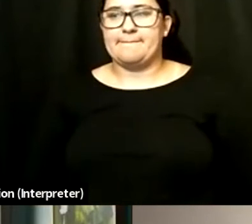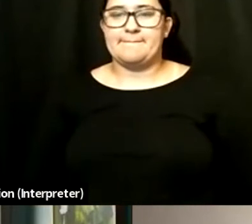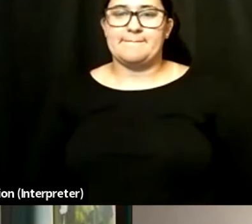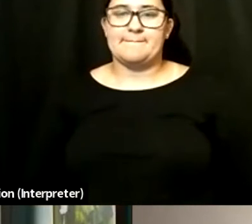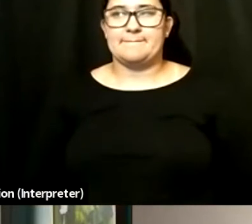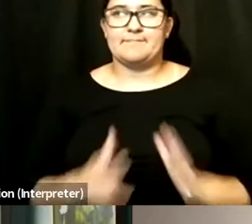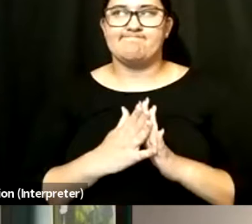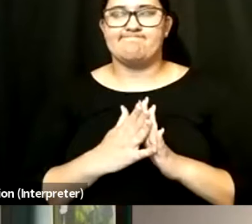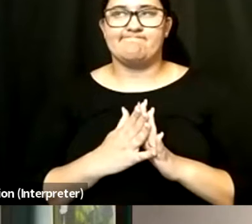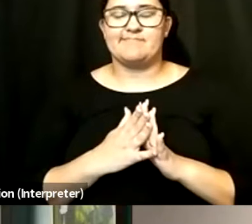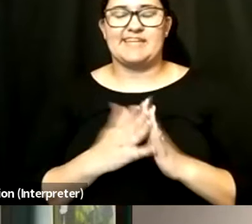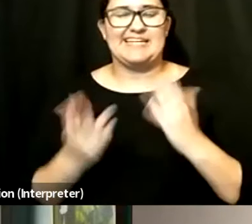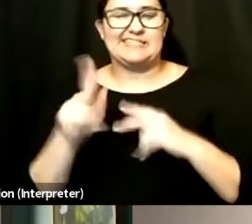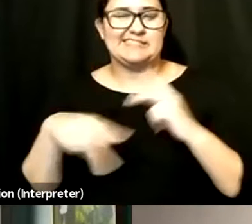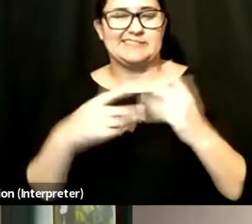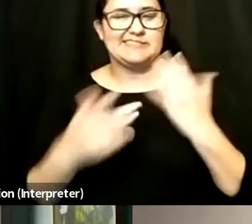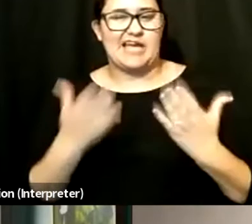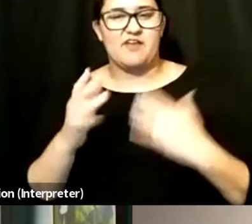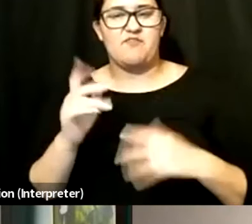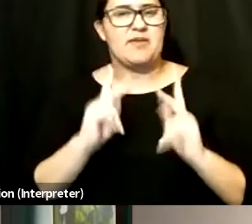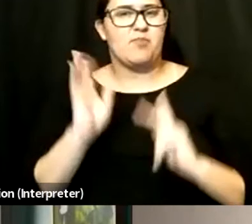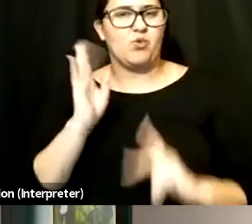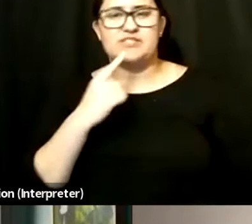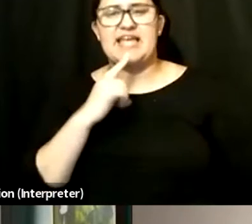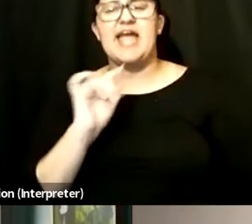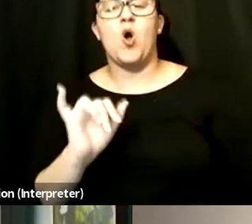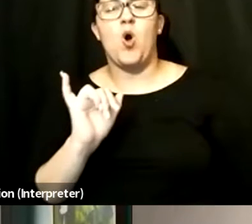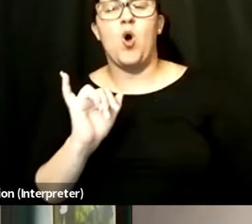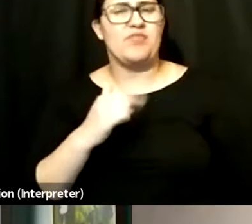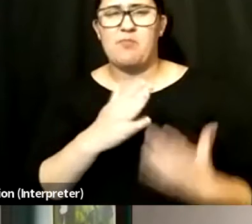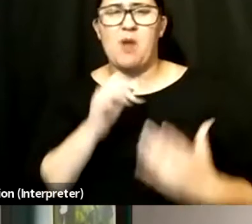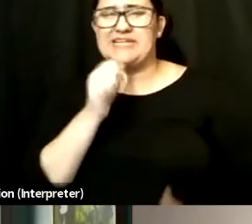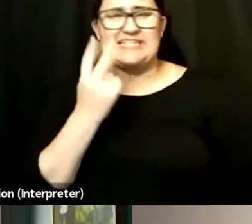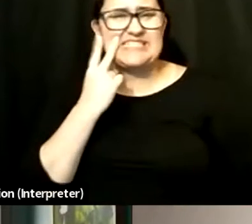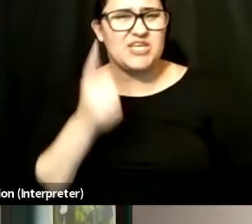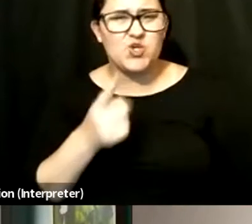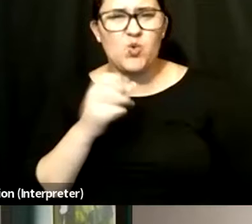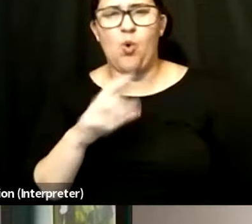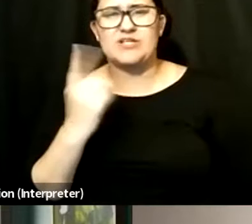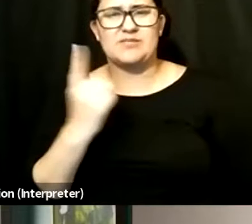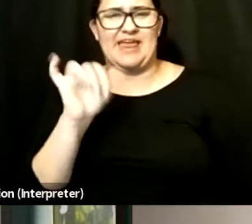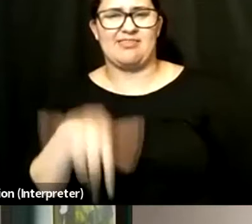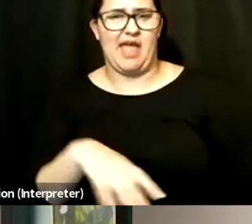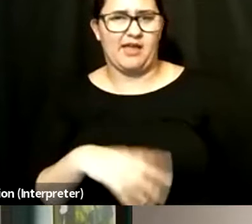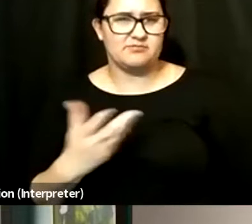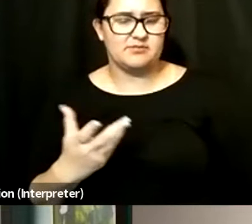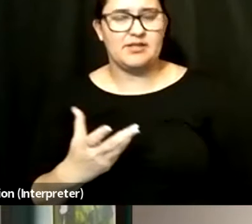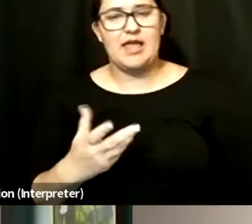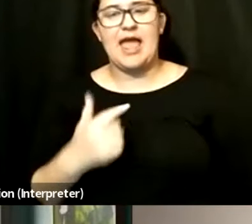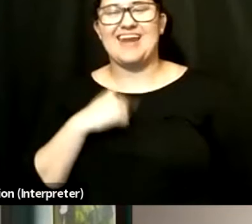it's just sort of, you know, oh, people will say, oh, they probably didn't see you or something like that. And I would